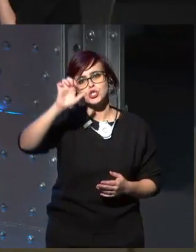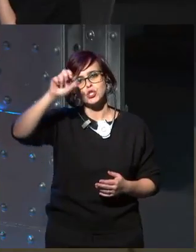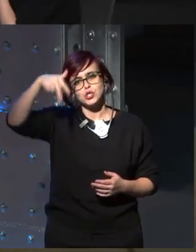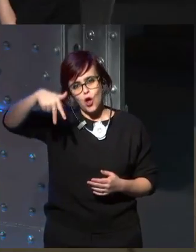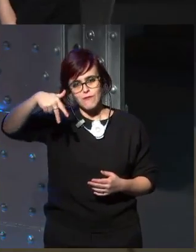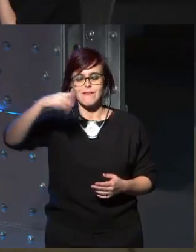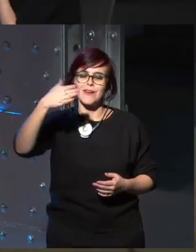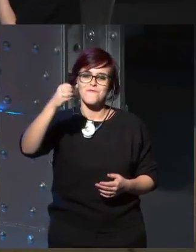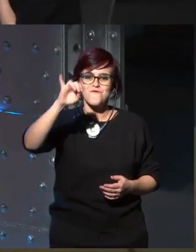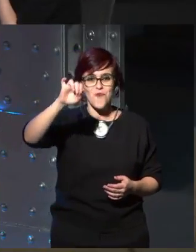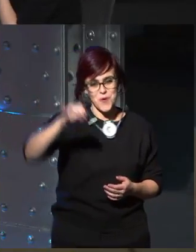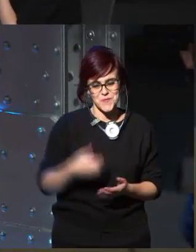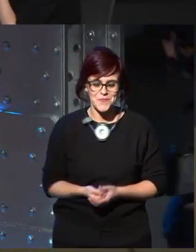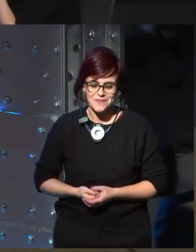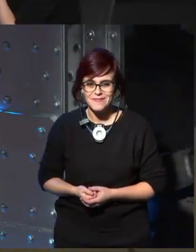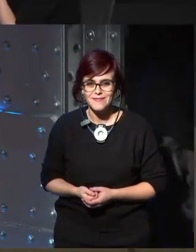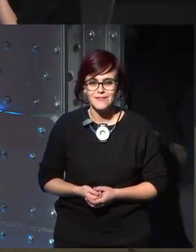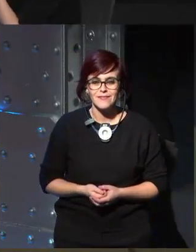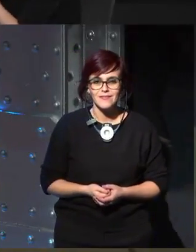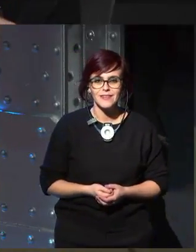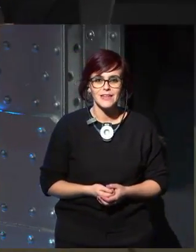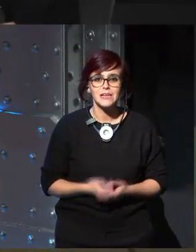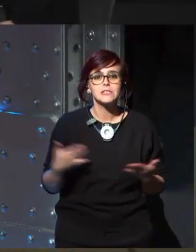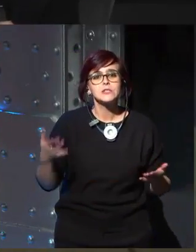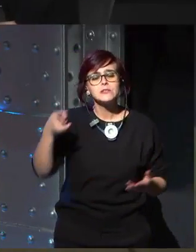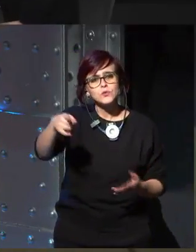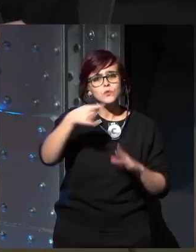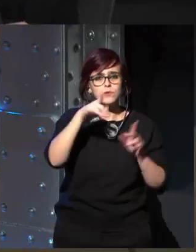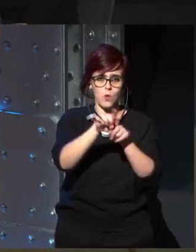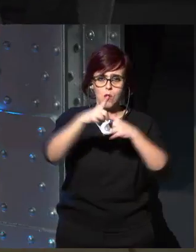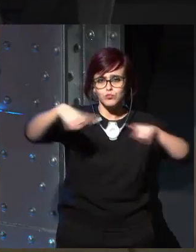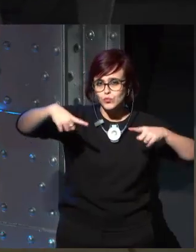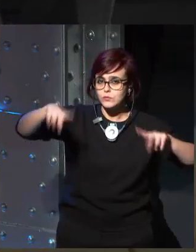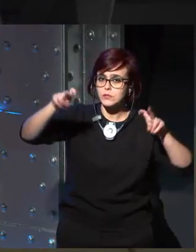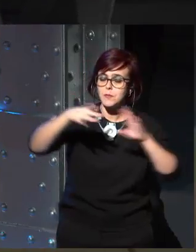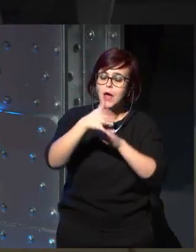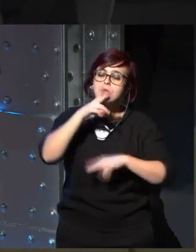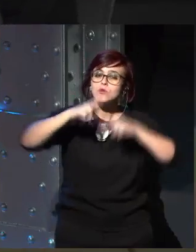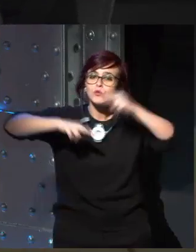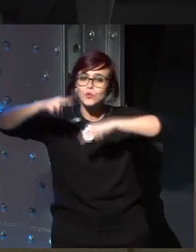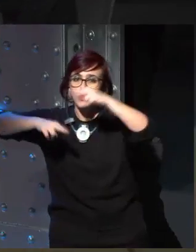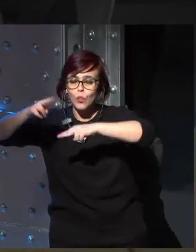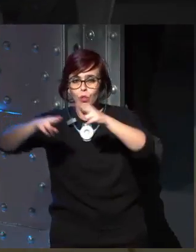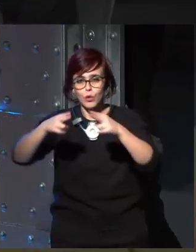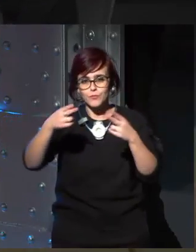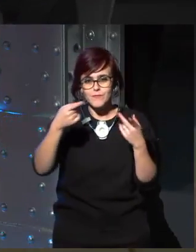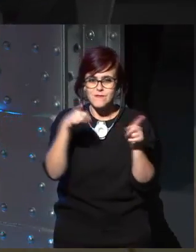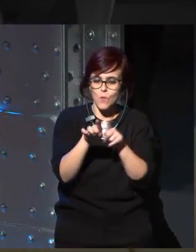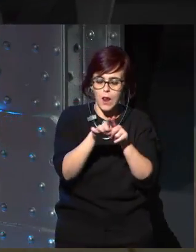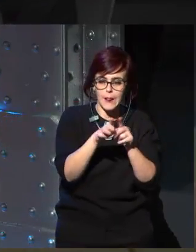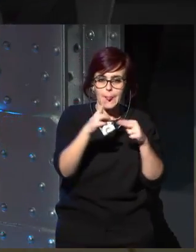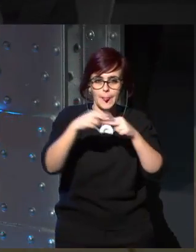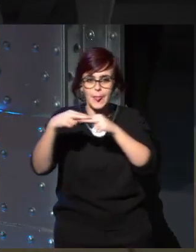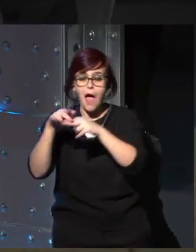See, I was also thinking about you, Yuri, as a musician. You're using these